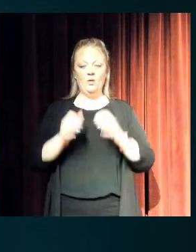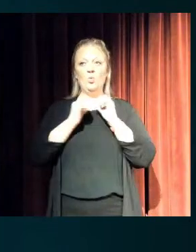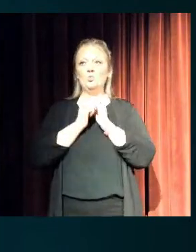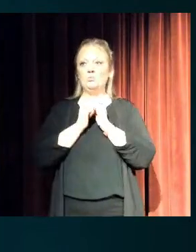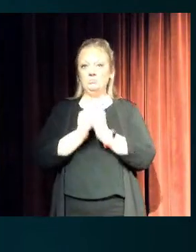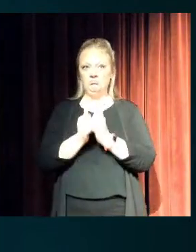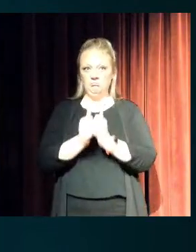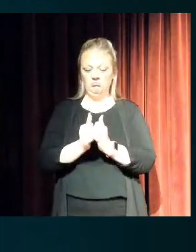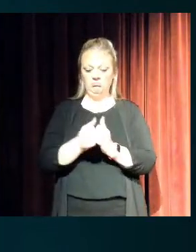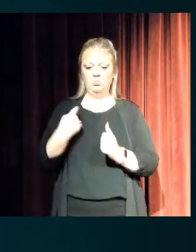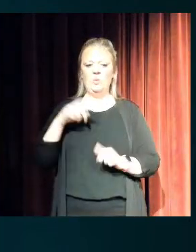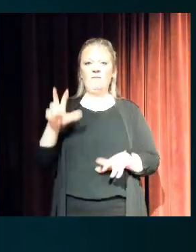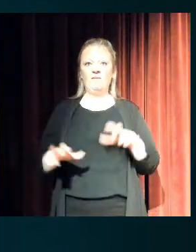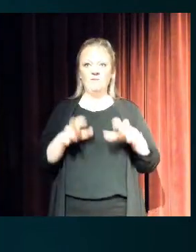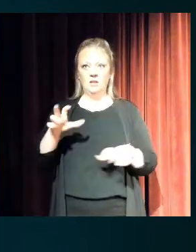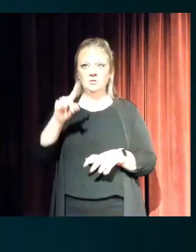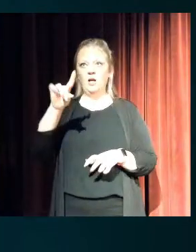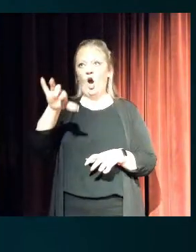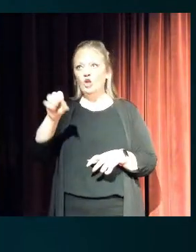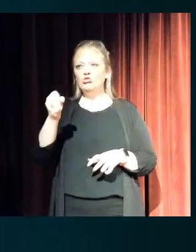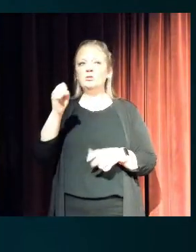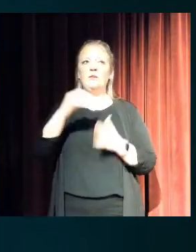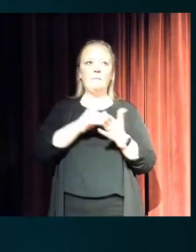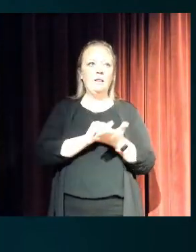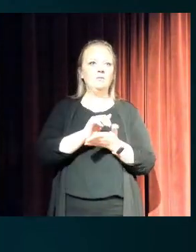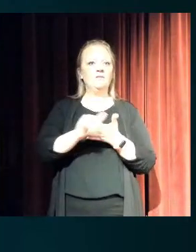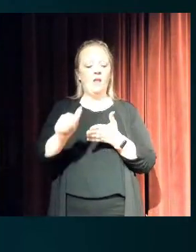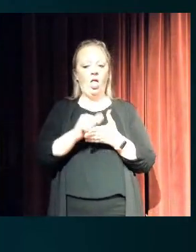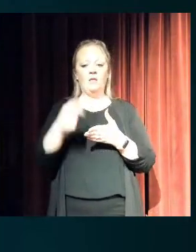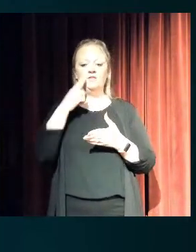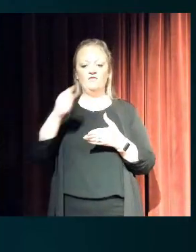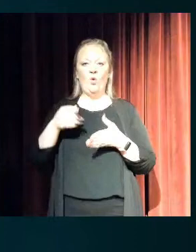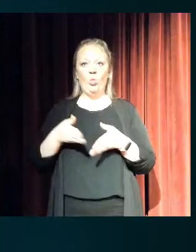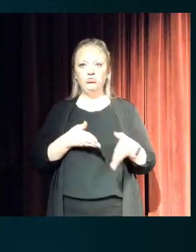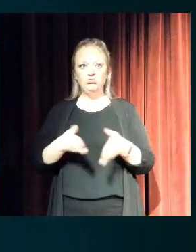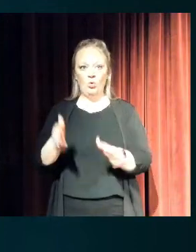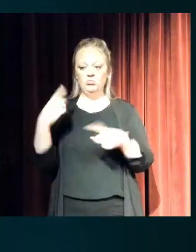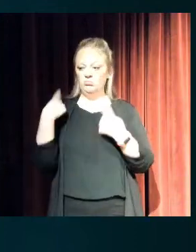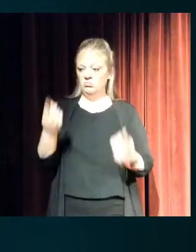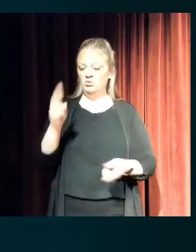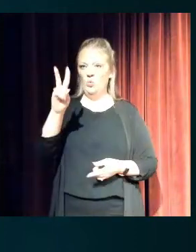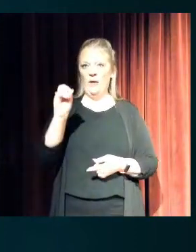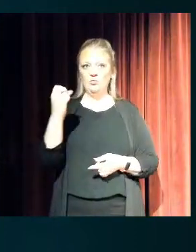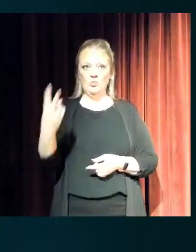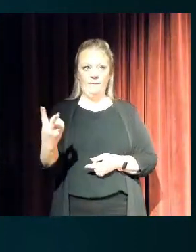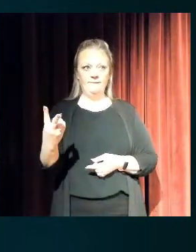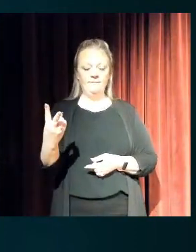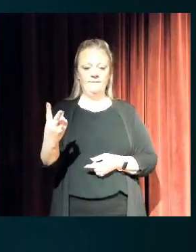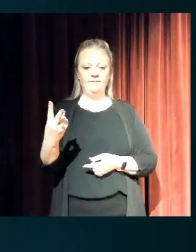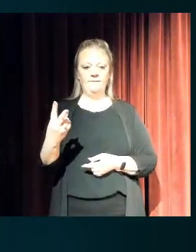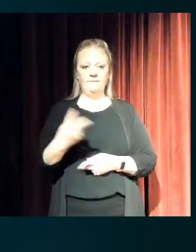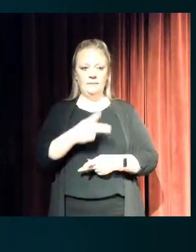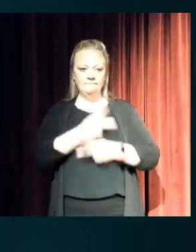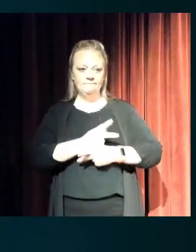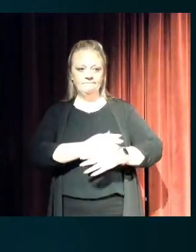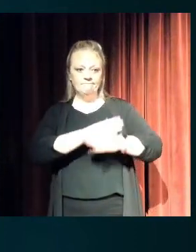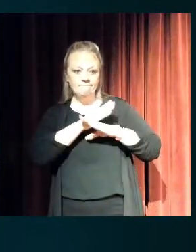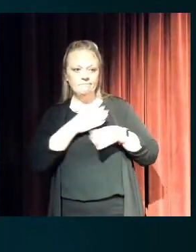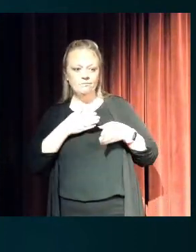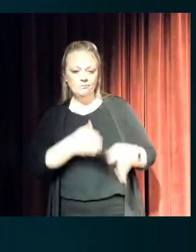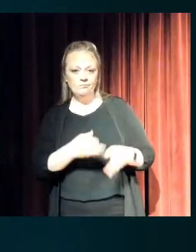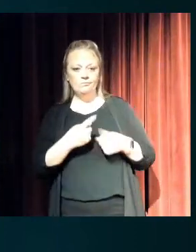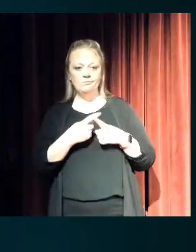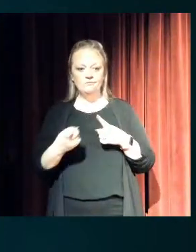Together, we have invested hundreds of millions of dollars in our road infrastructure since 2012, maintaining and protecting our roads